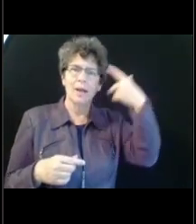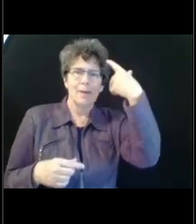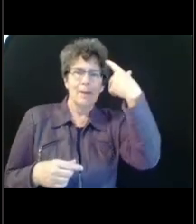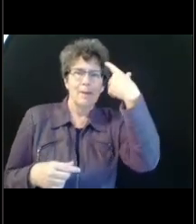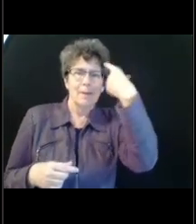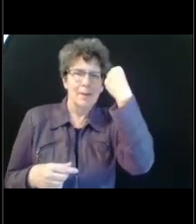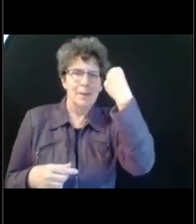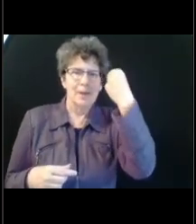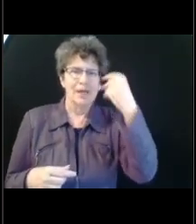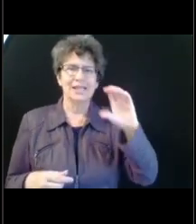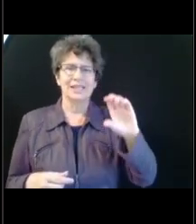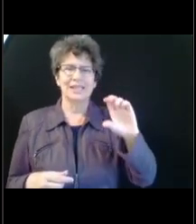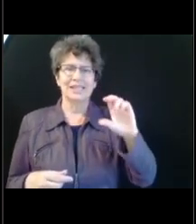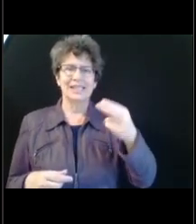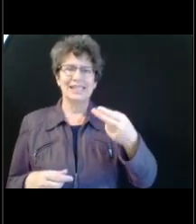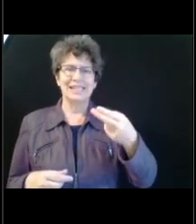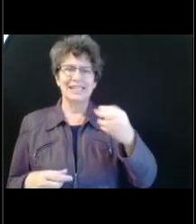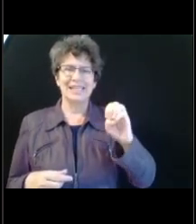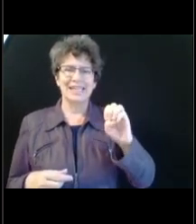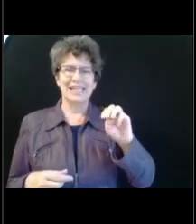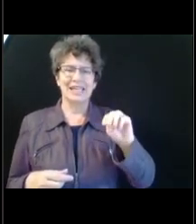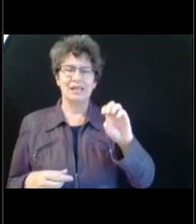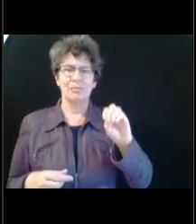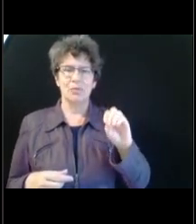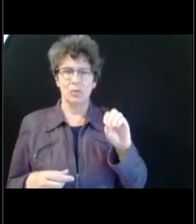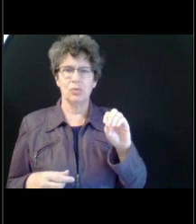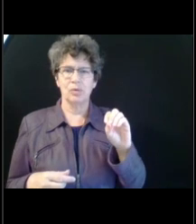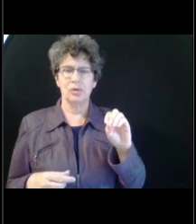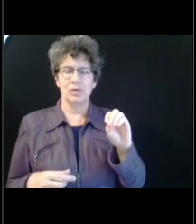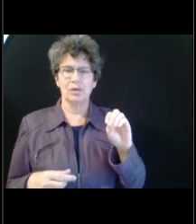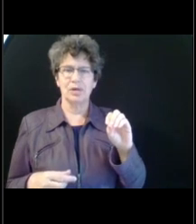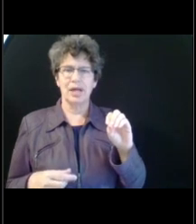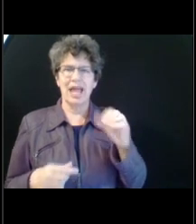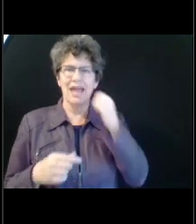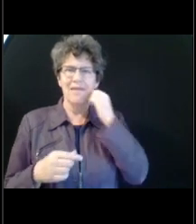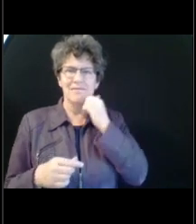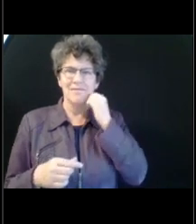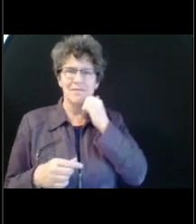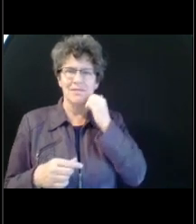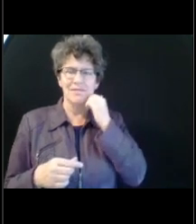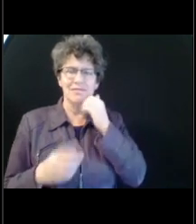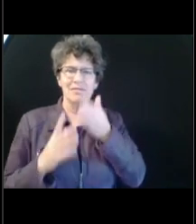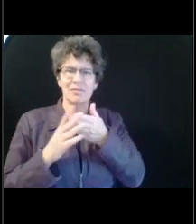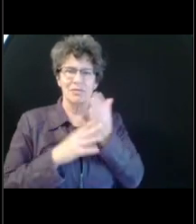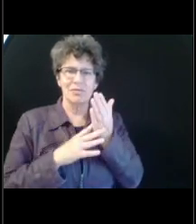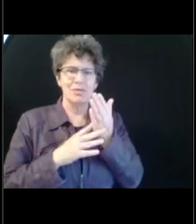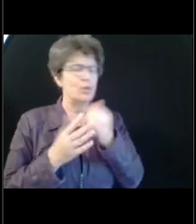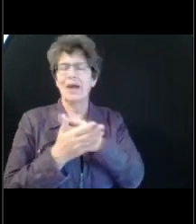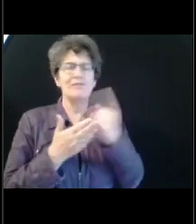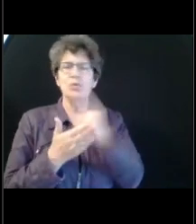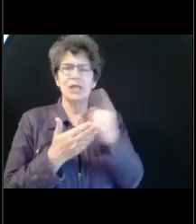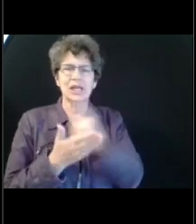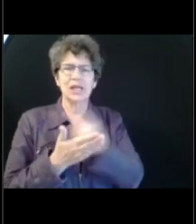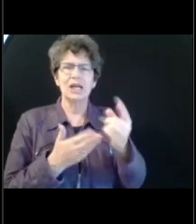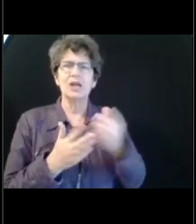of things to do to have lymphoma in her eye, but that's what she had. She showed up every week. She had a smile